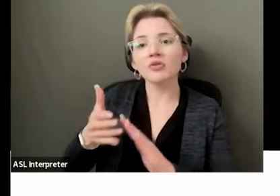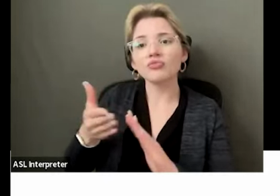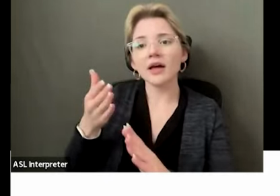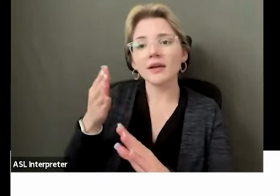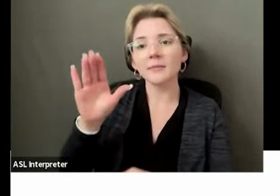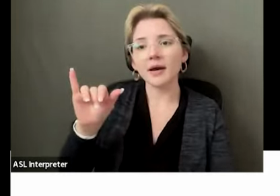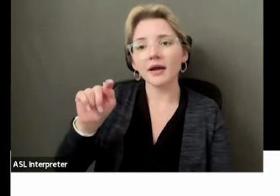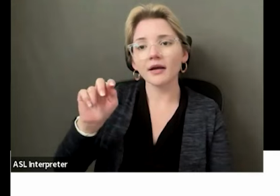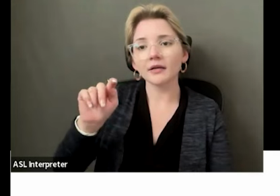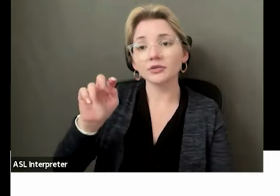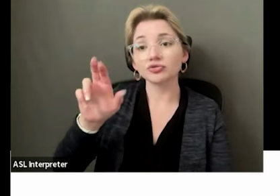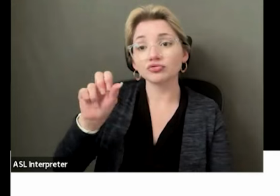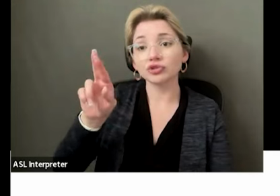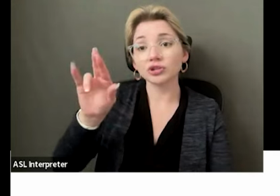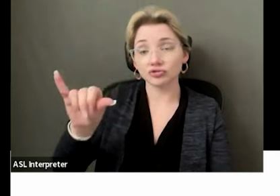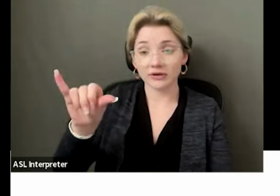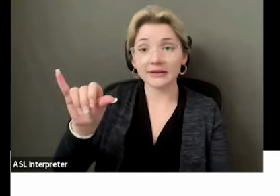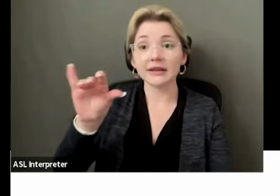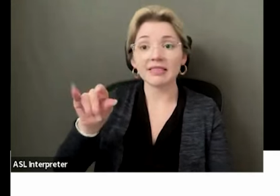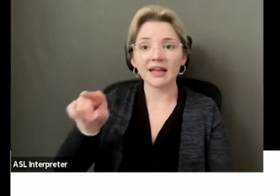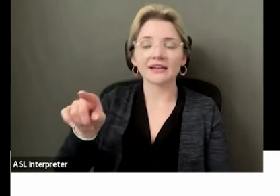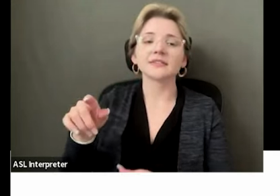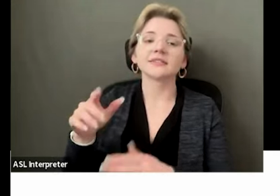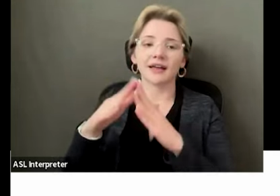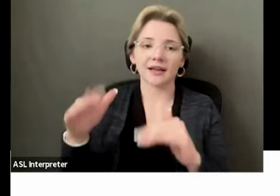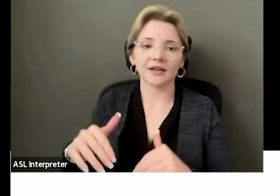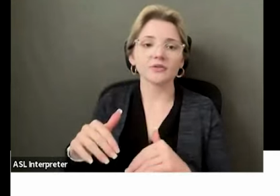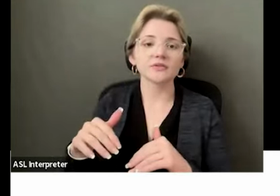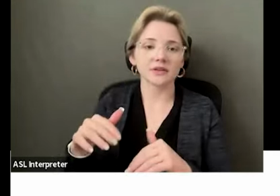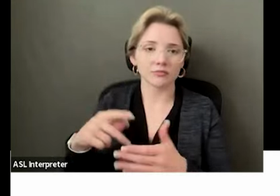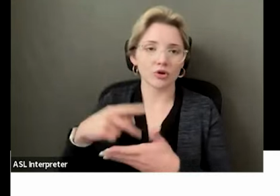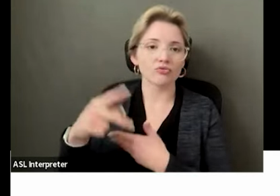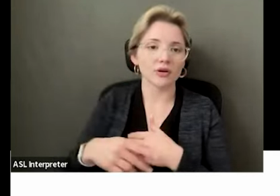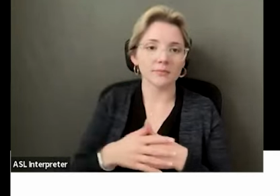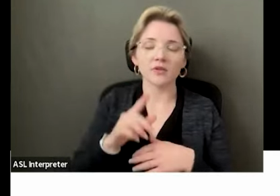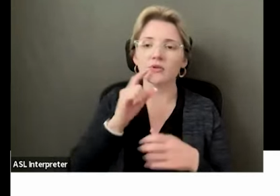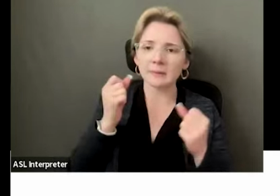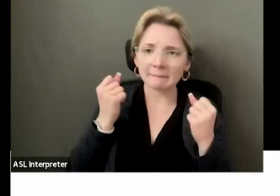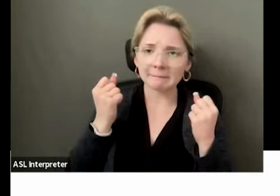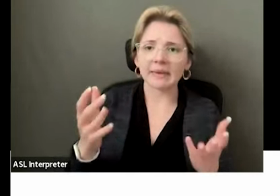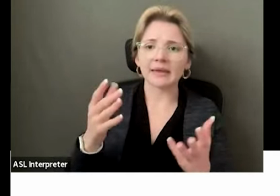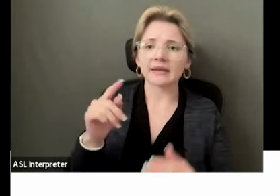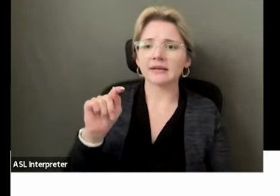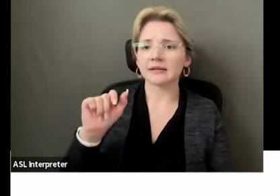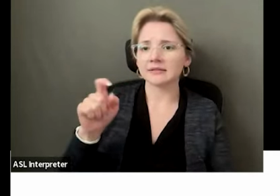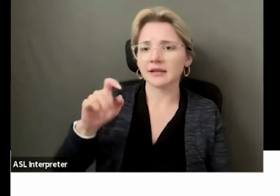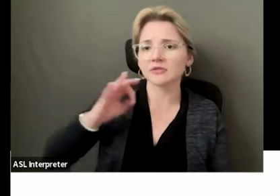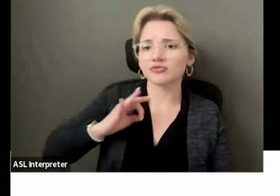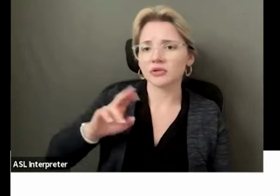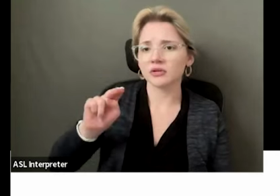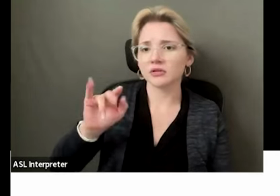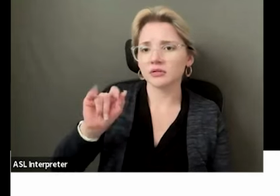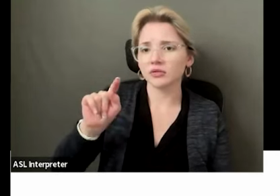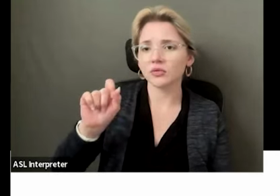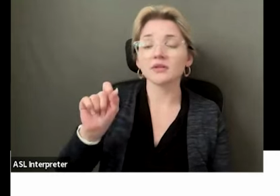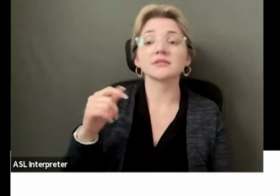huge housing program. There are many low income housing tax credit units, and they also have